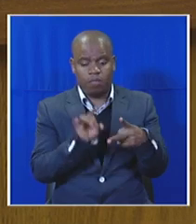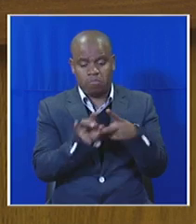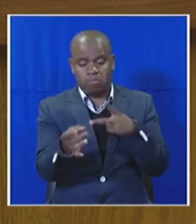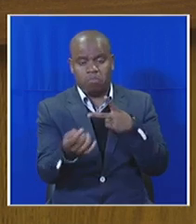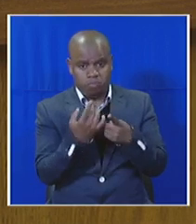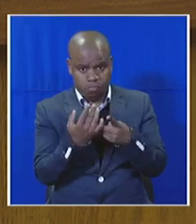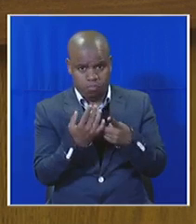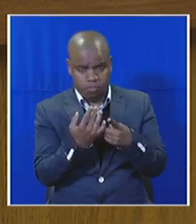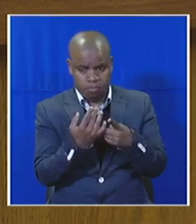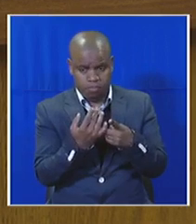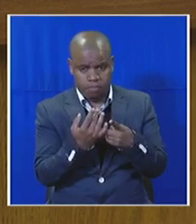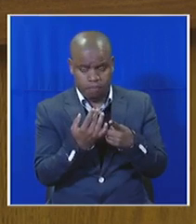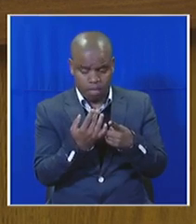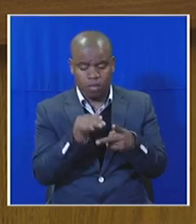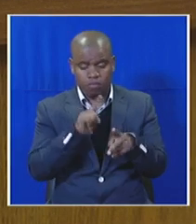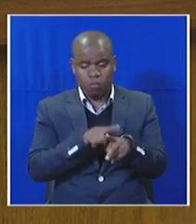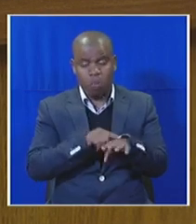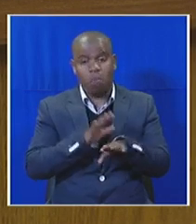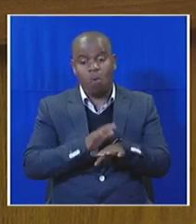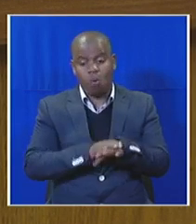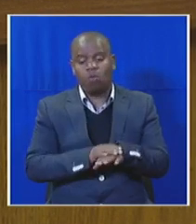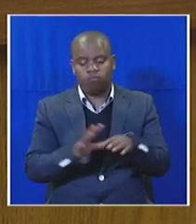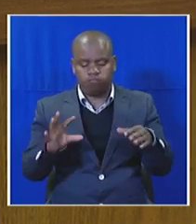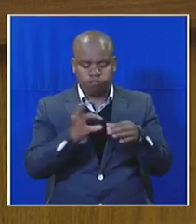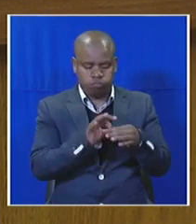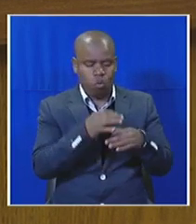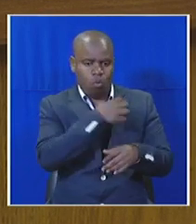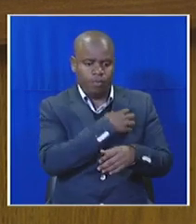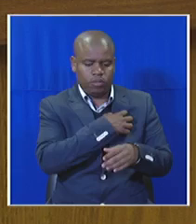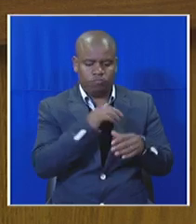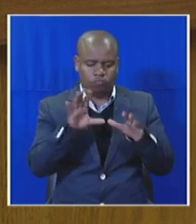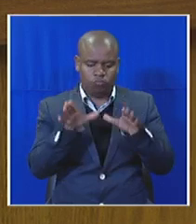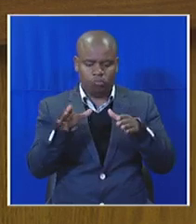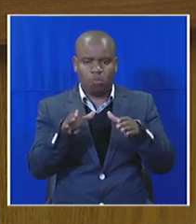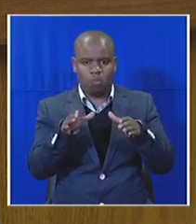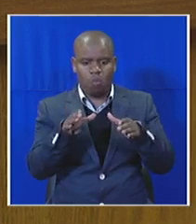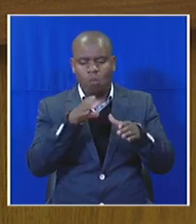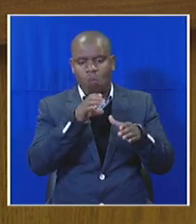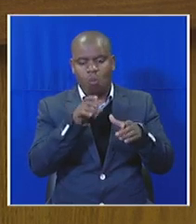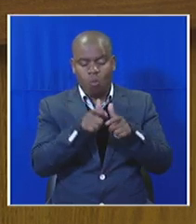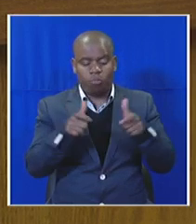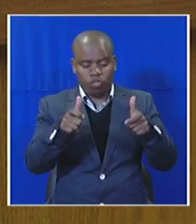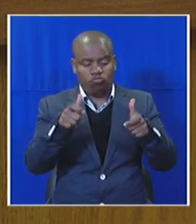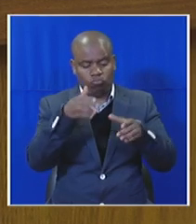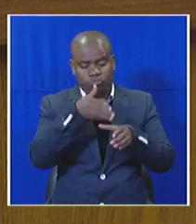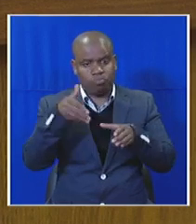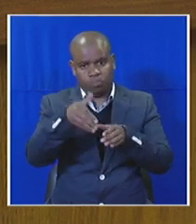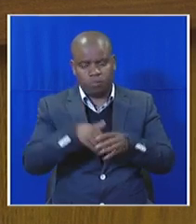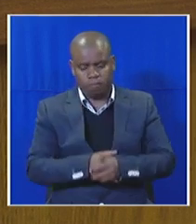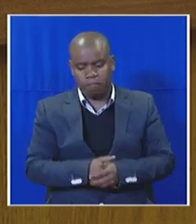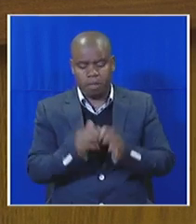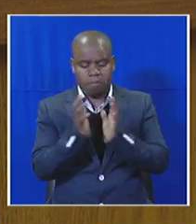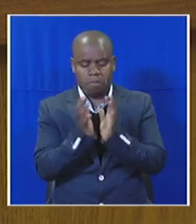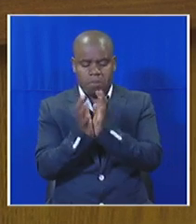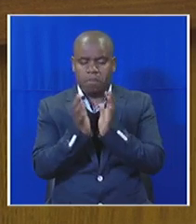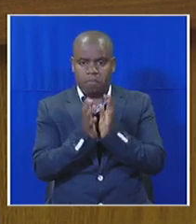consultations and the Joint Ministerial Commission. The meetings are held